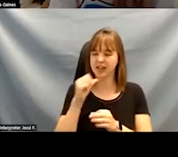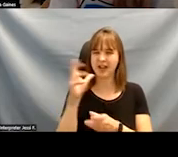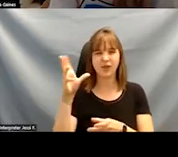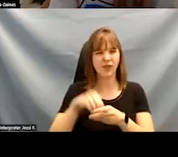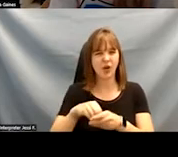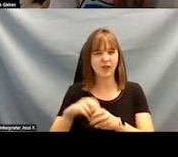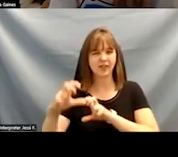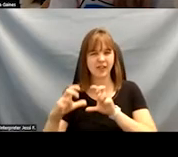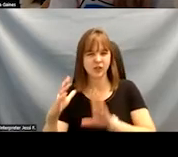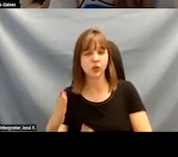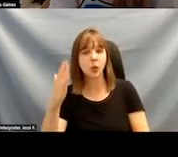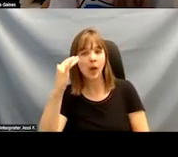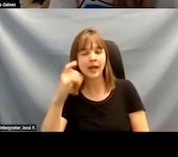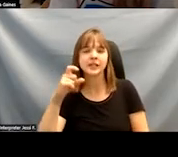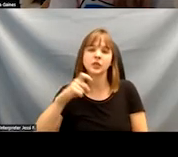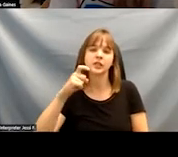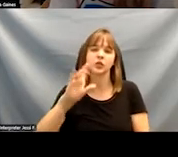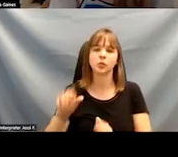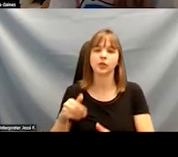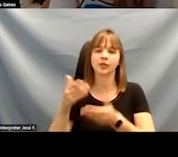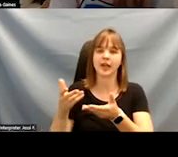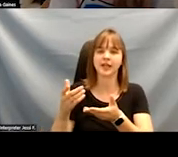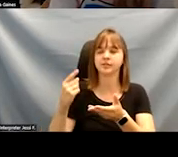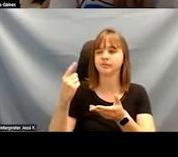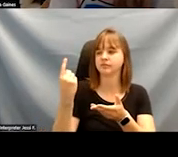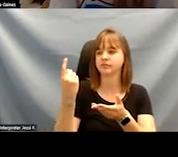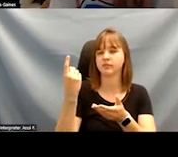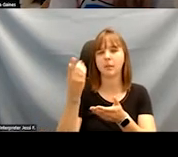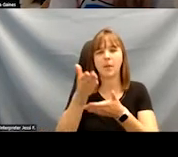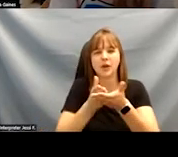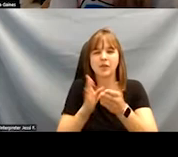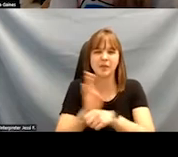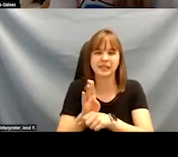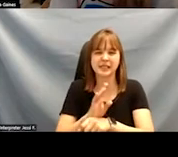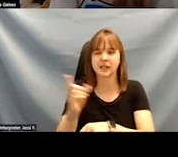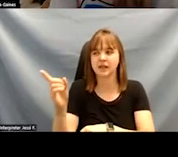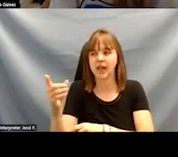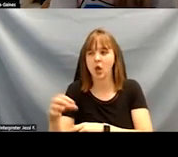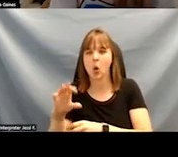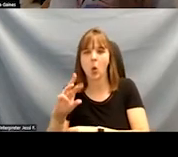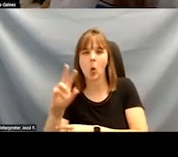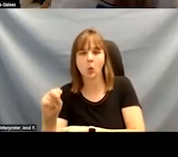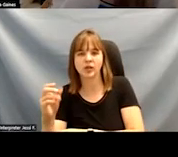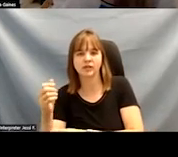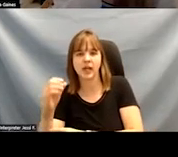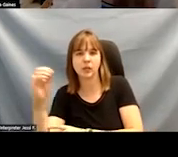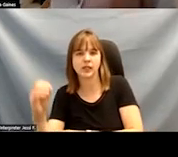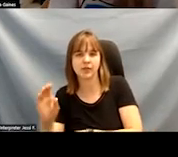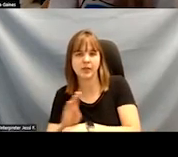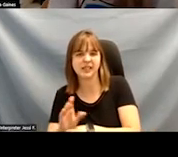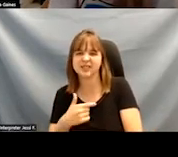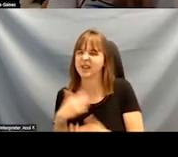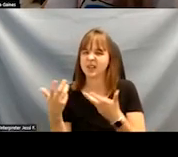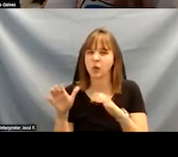have proven sales. And we were still really early stage. And so it felt a little too early to bring someone in. The only downside